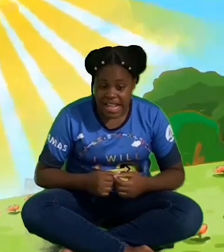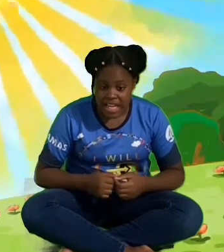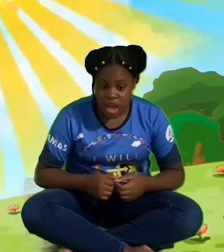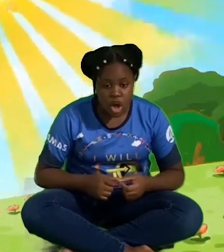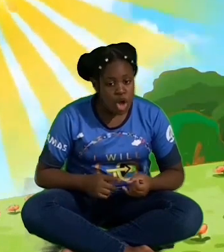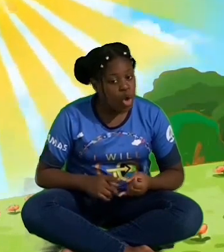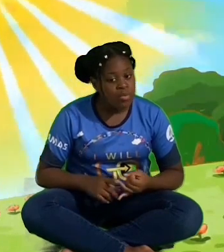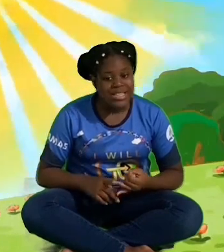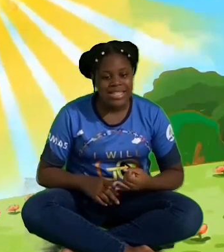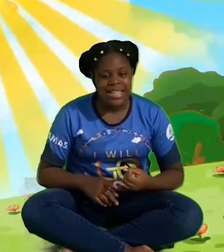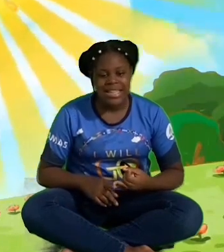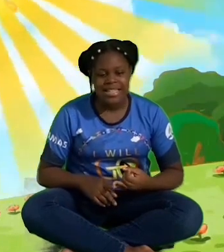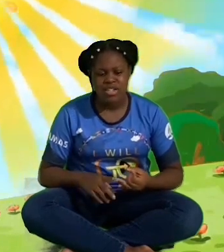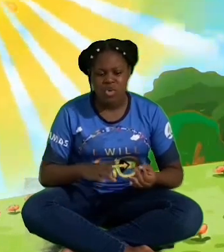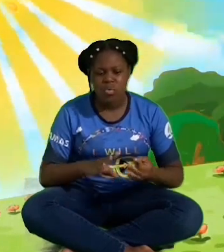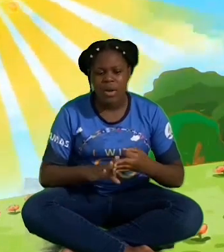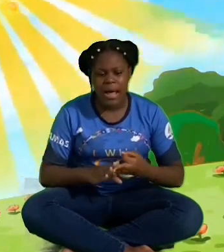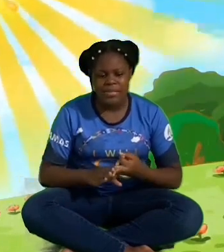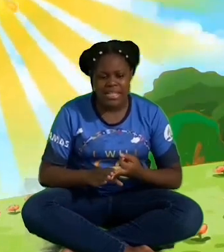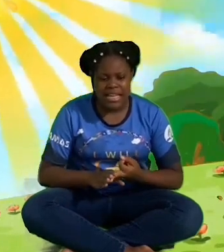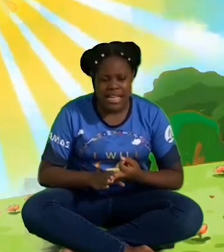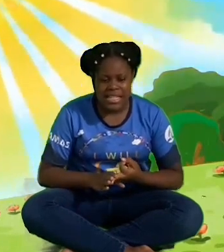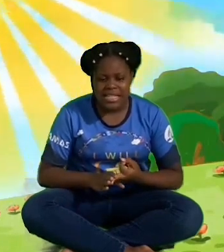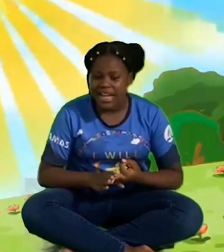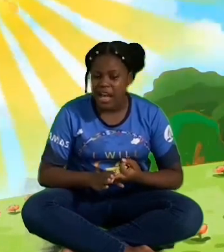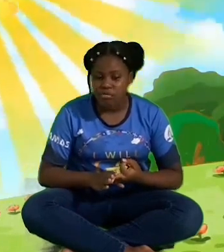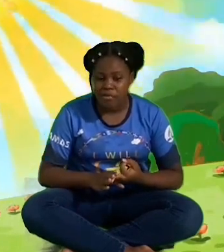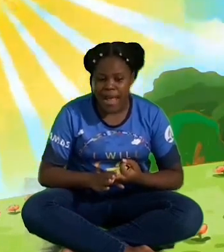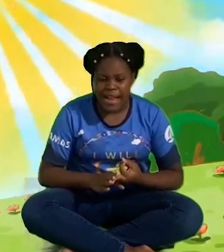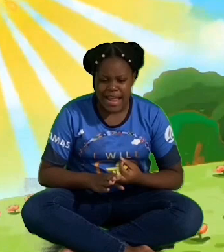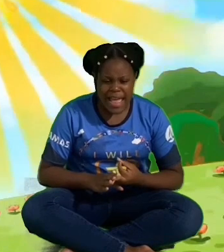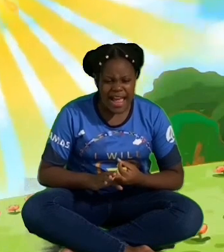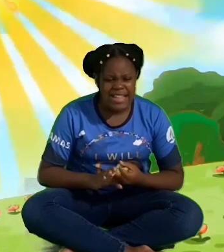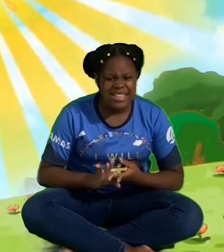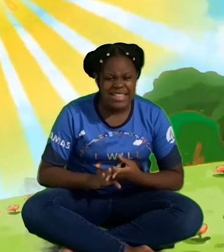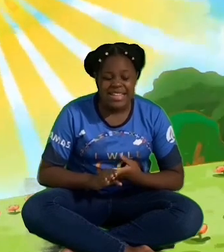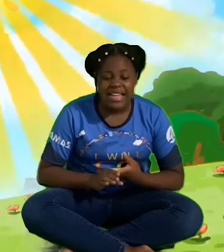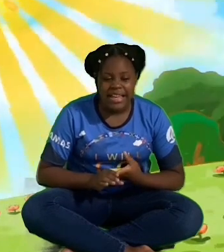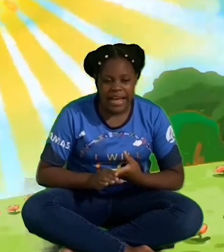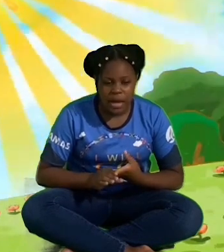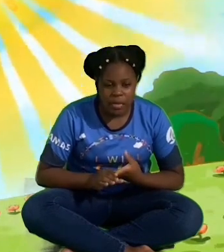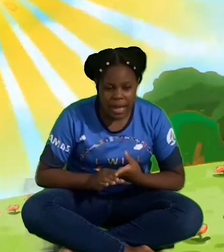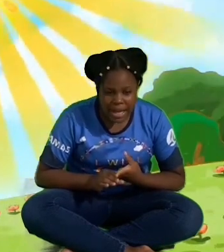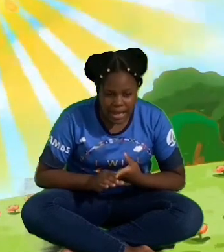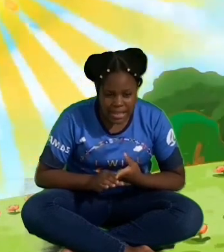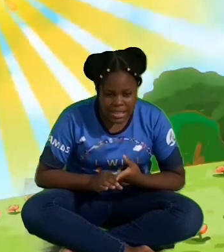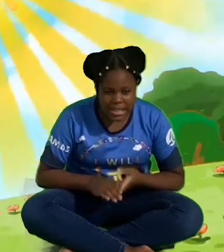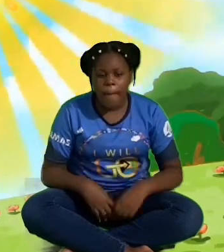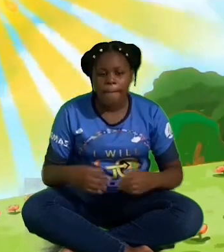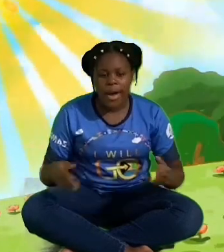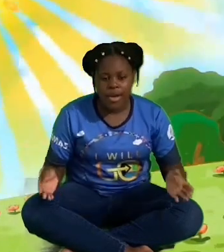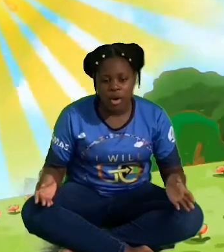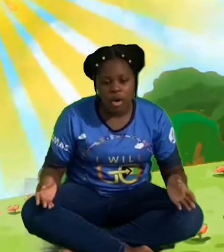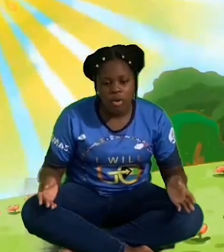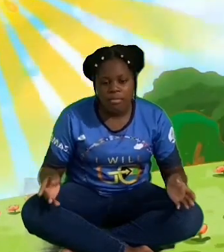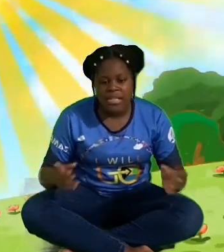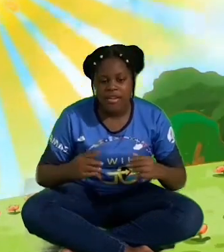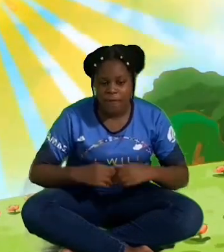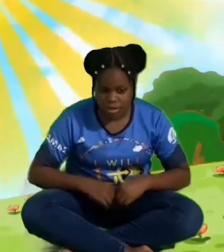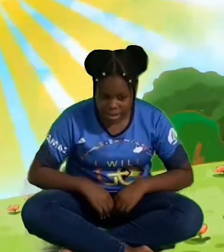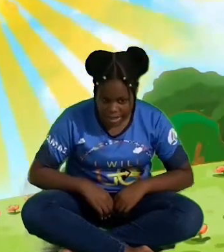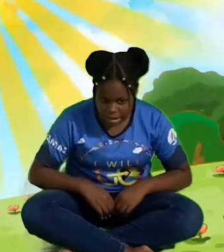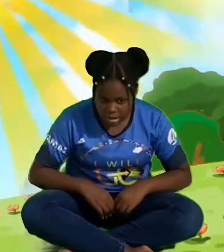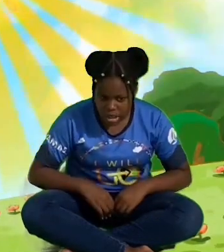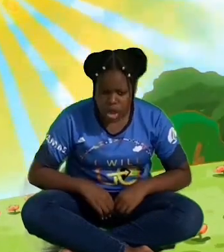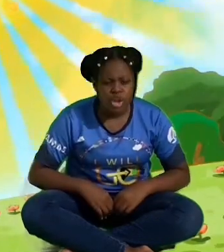fine linen, goat skins, ram skins dyed red, and sea cow hides. My home must